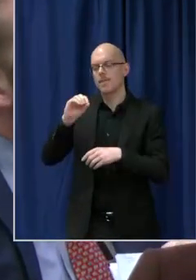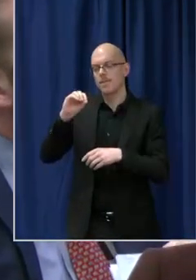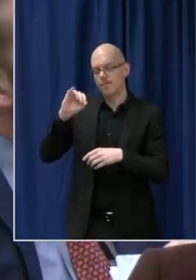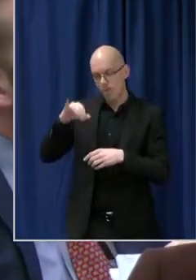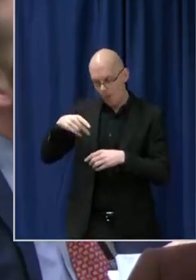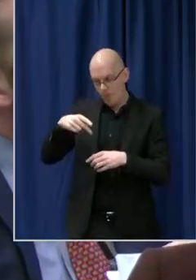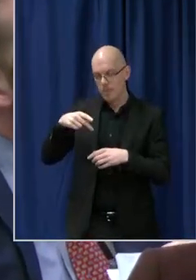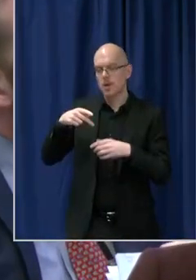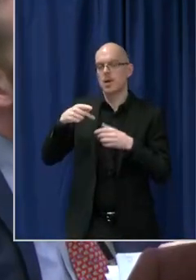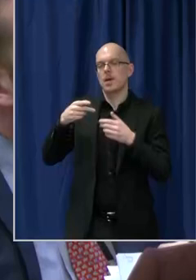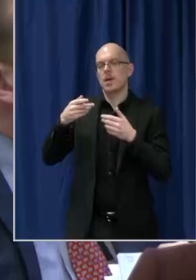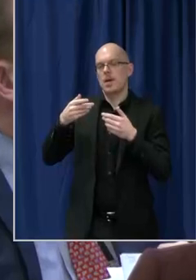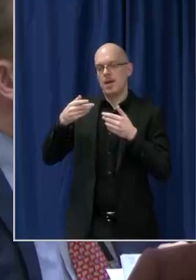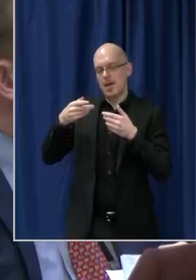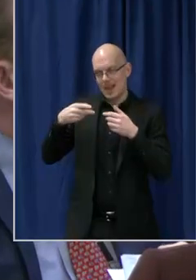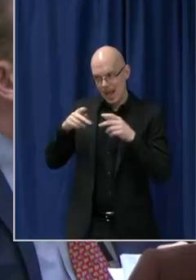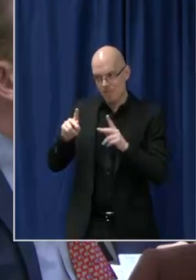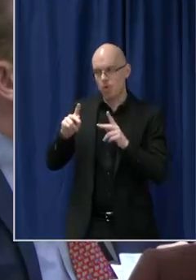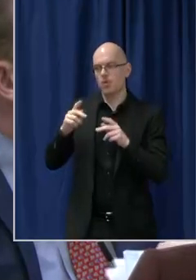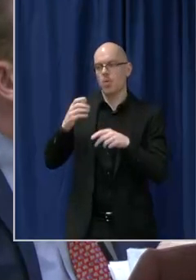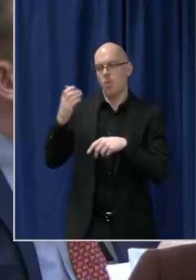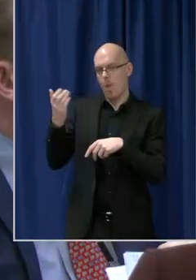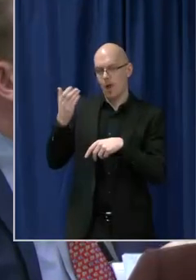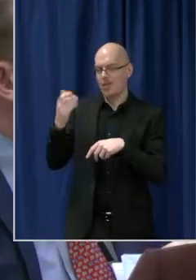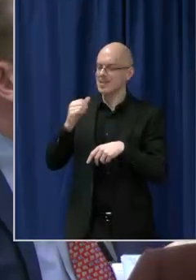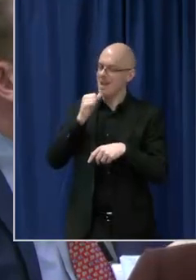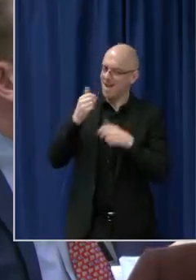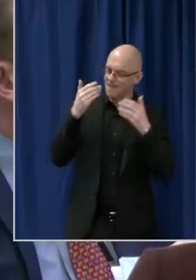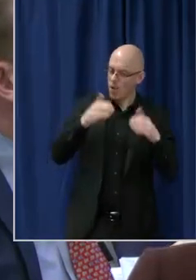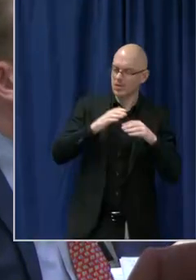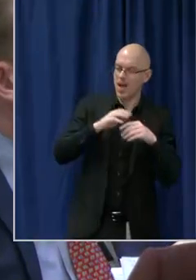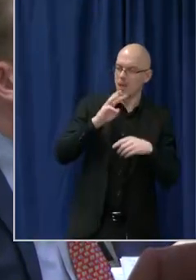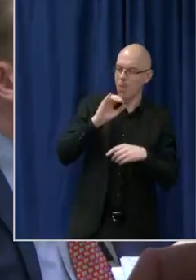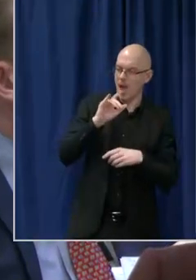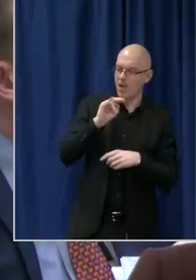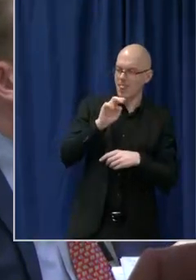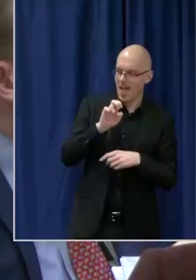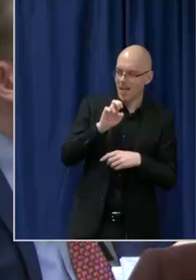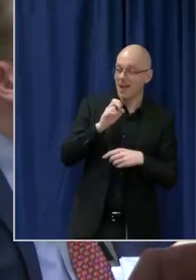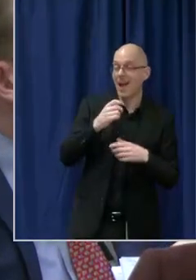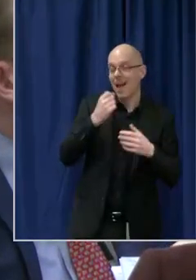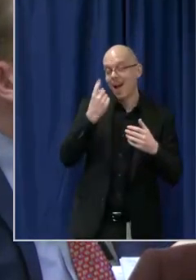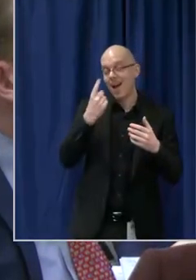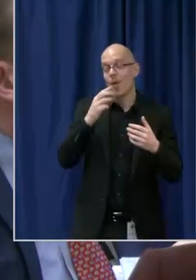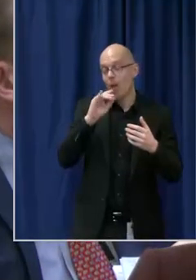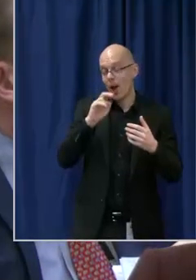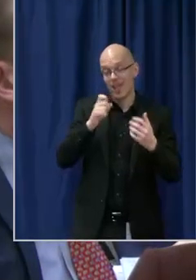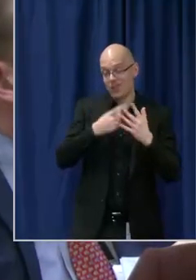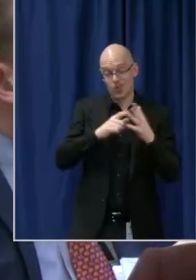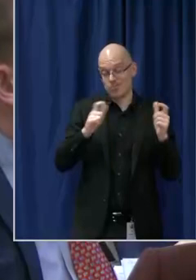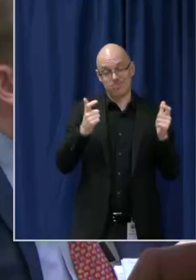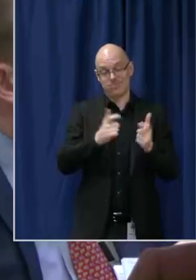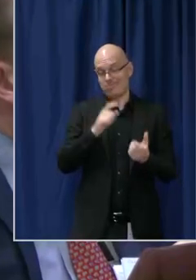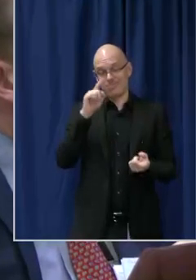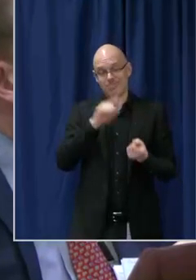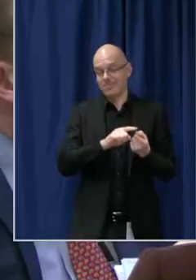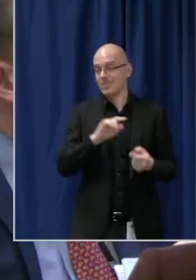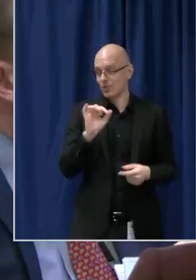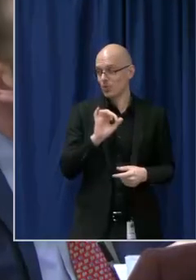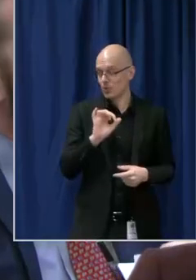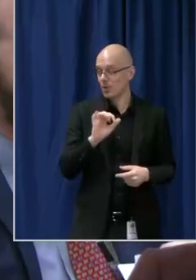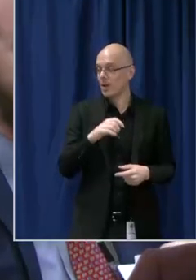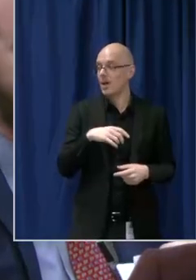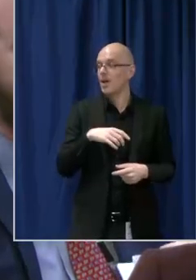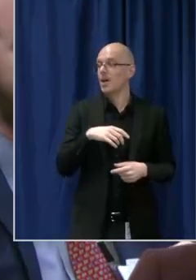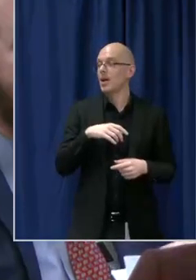wireless technologies, not wireline. I realize that wireline is also diminishing rapidly, but